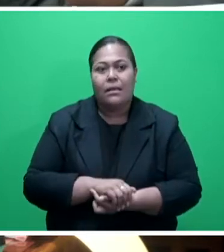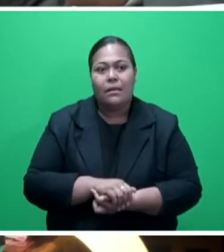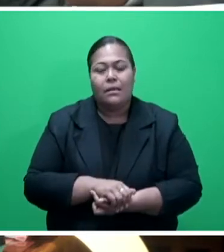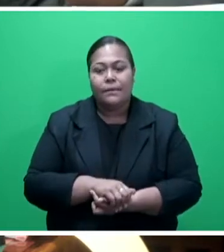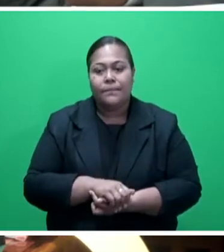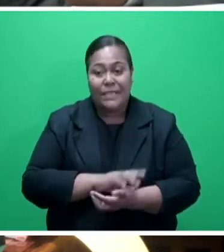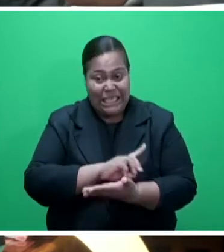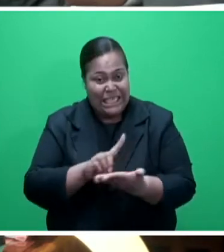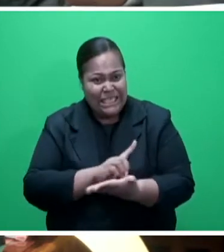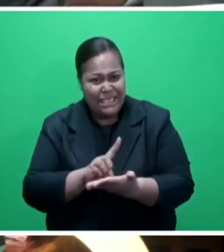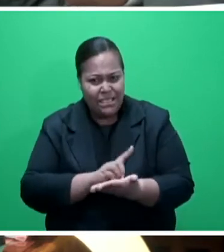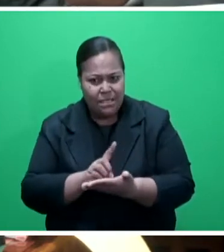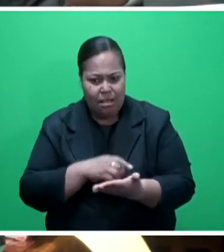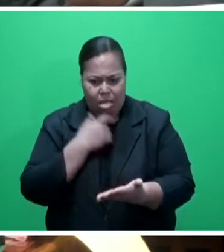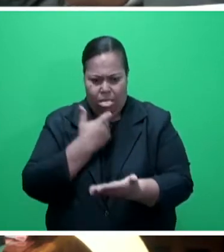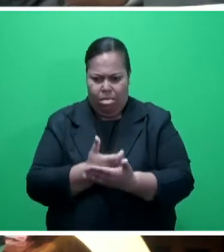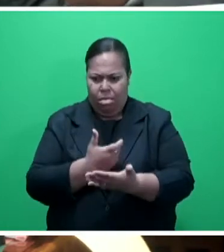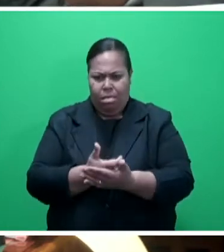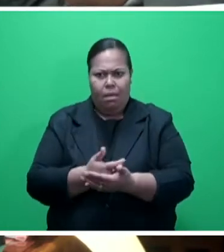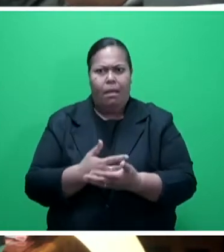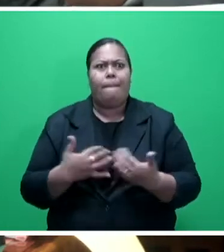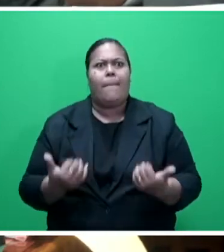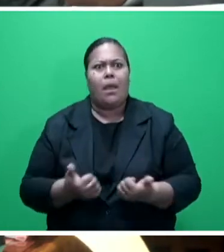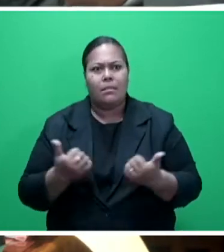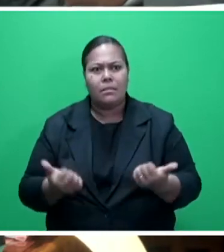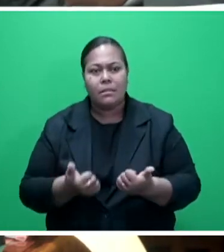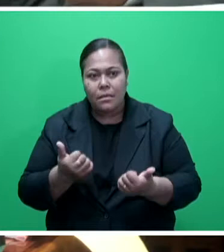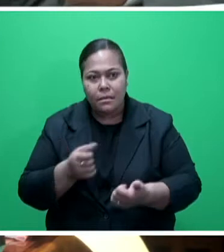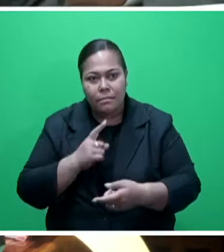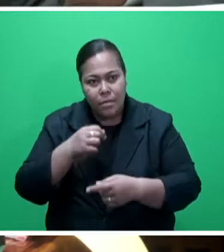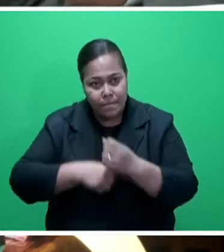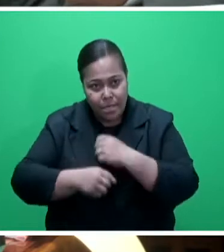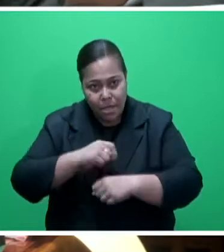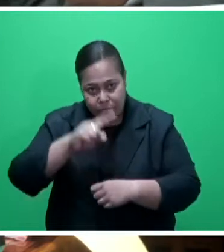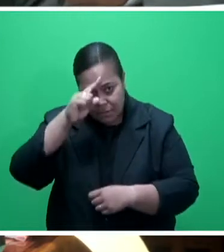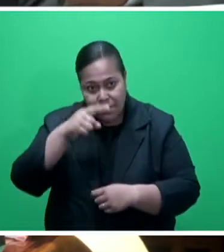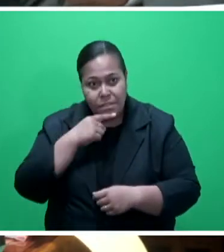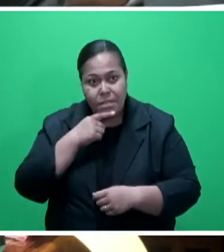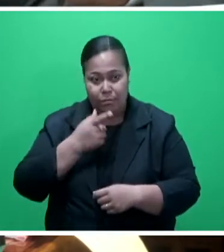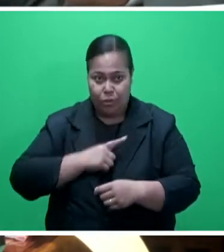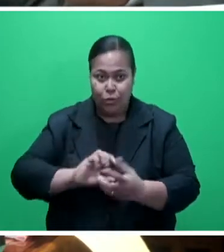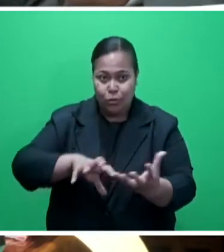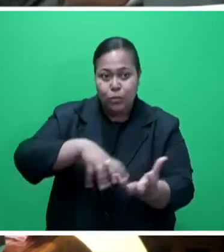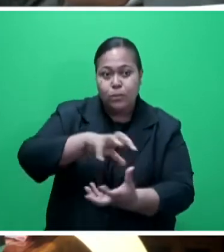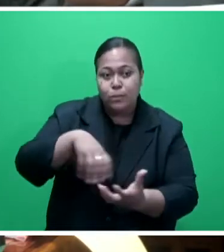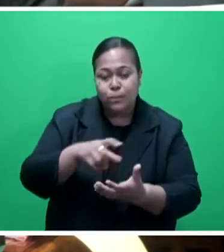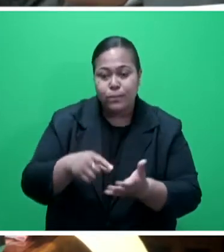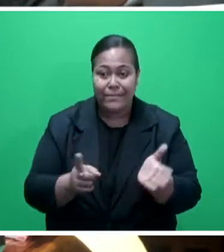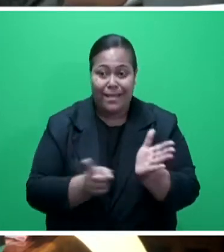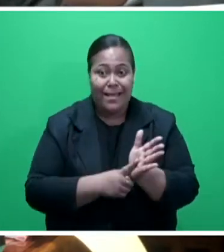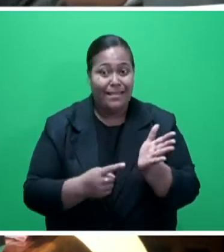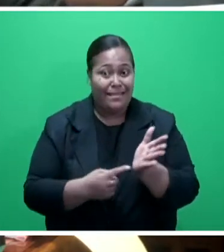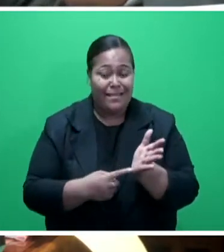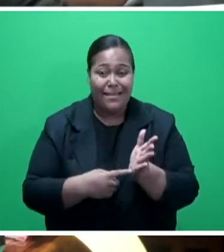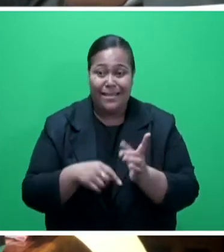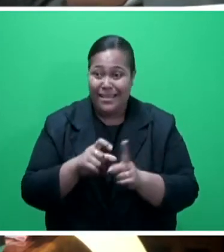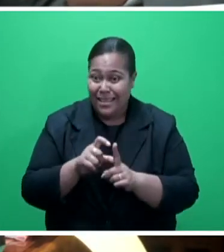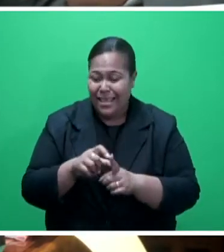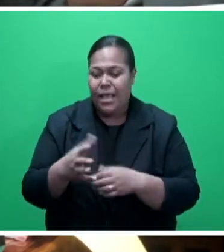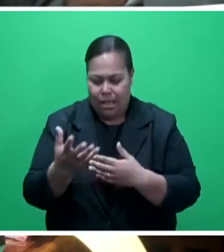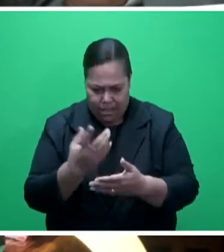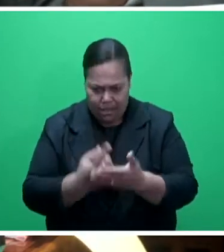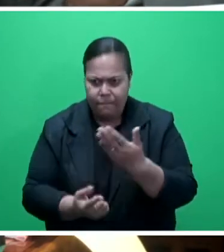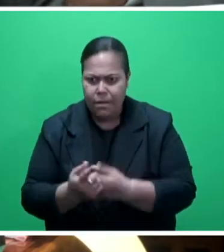end of April alone, about 3,403 suspected cases of LTDD existed, of